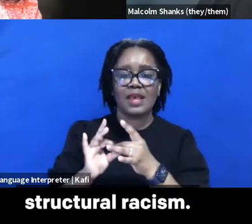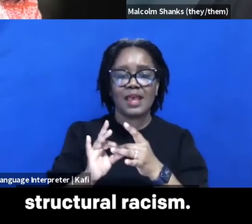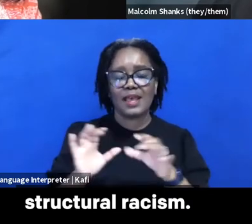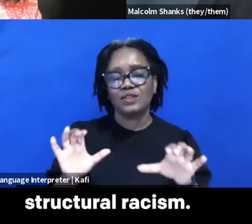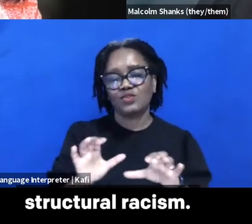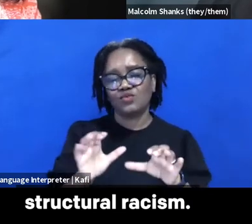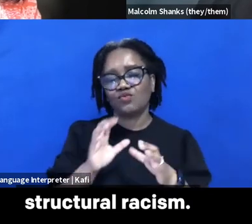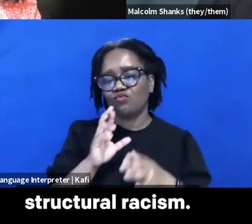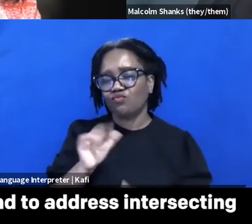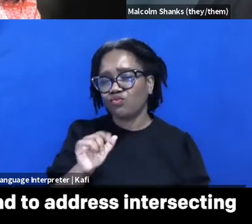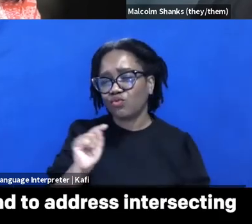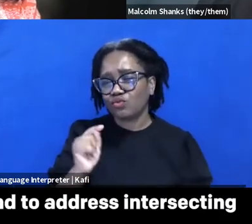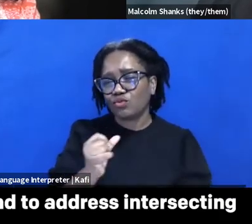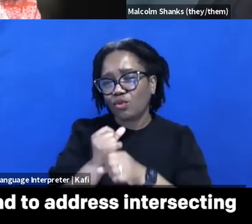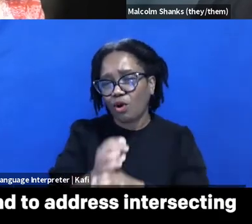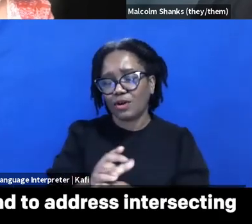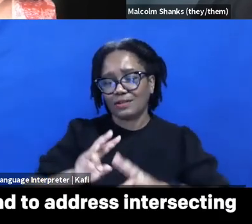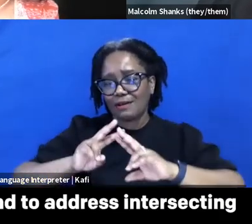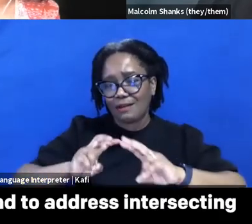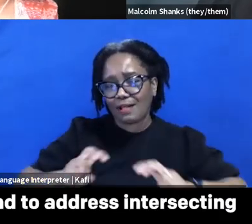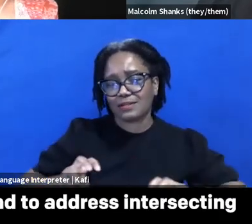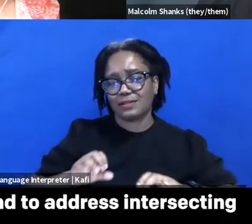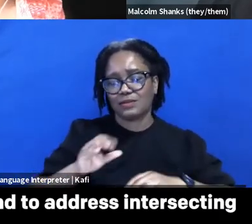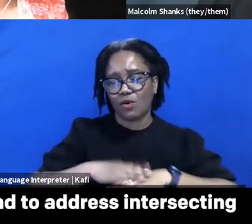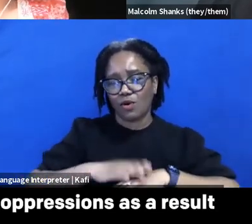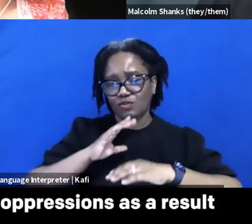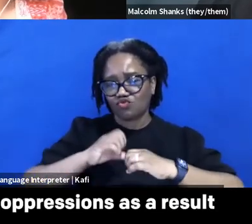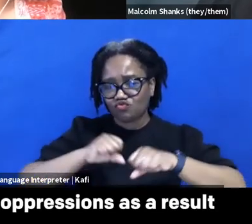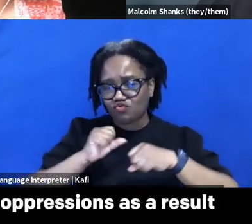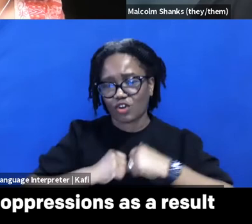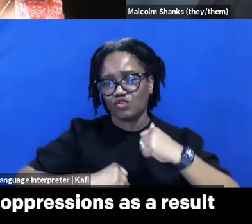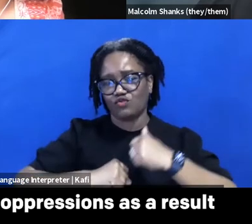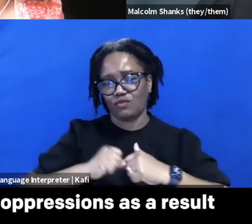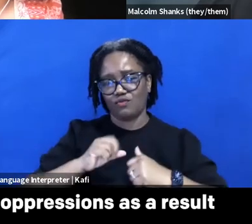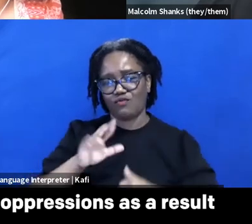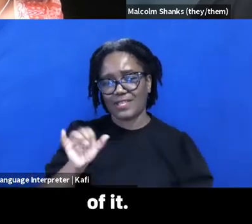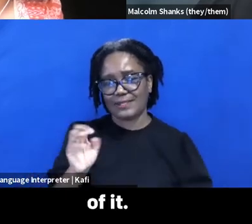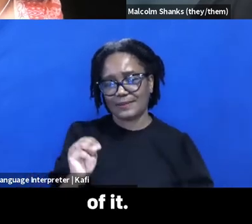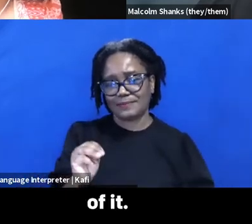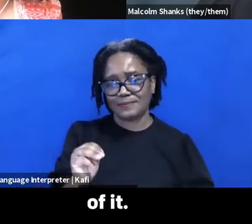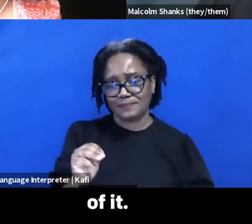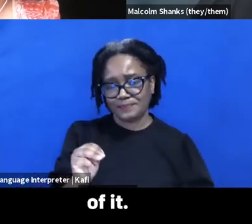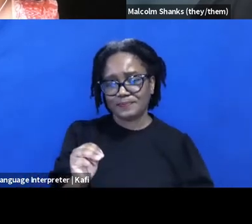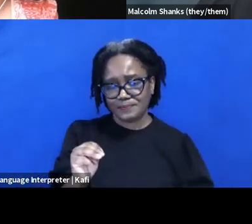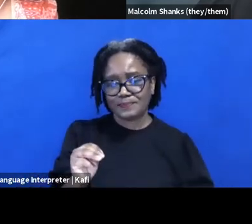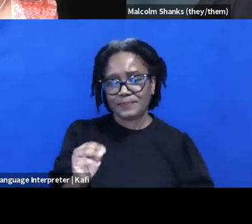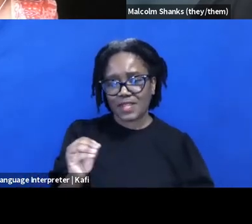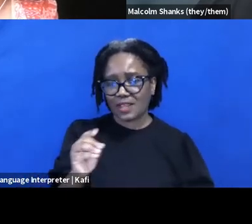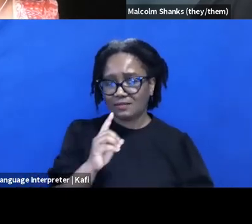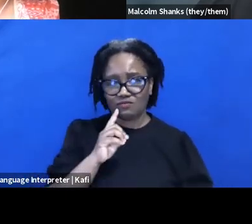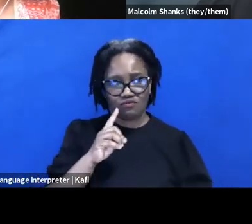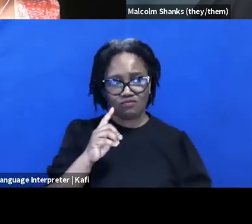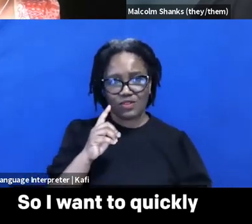of structural racism, and to address intersecting oppressions as a result of